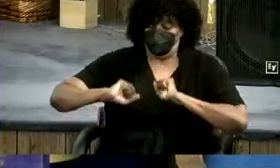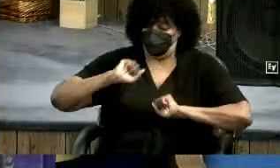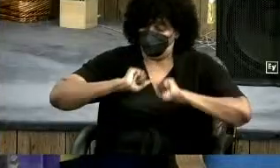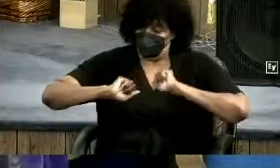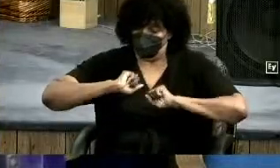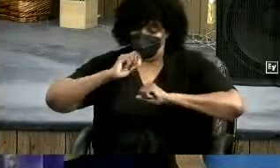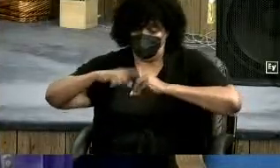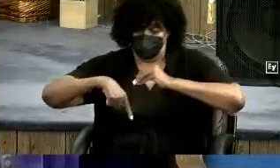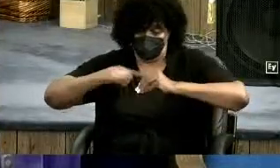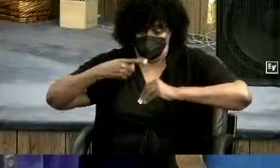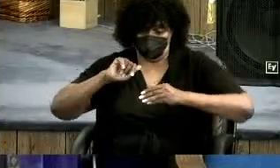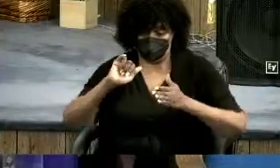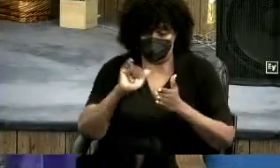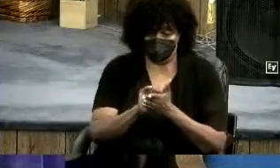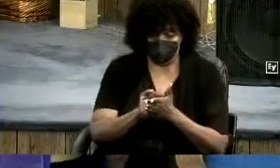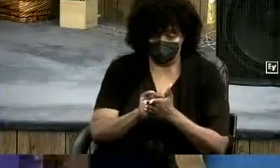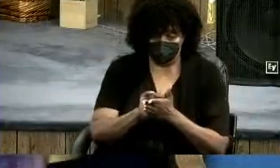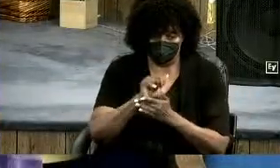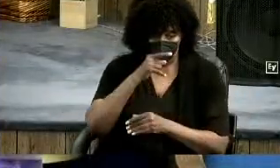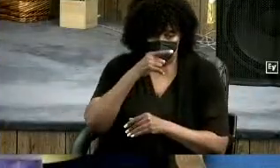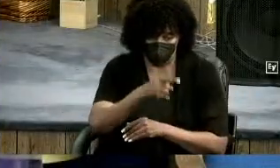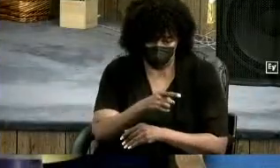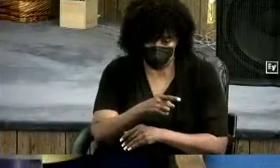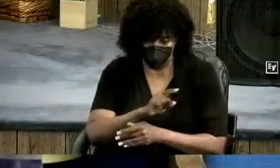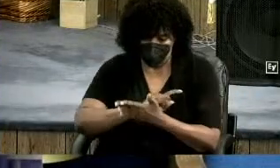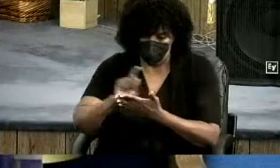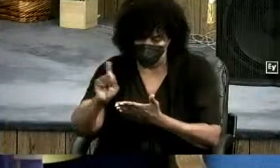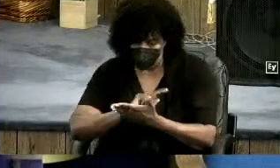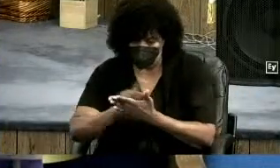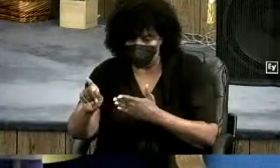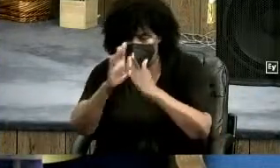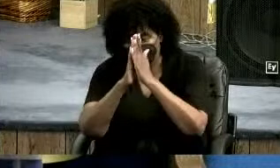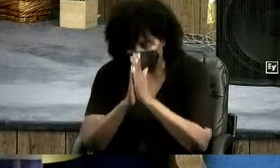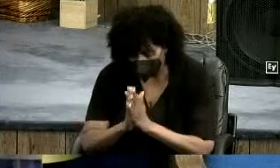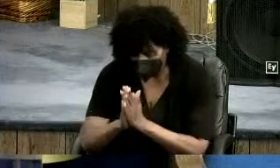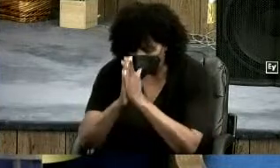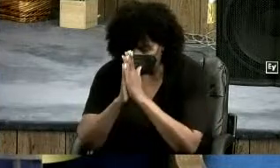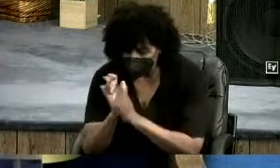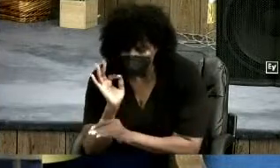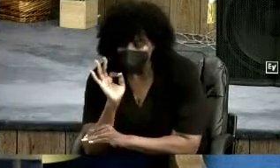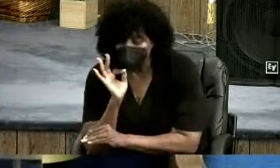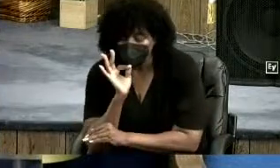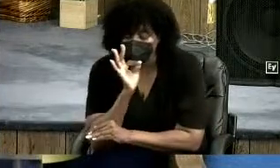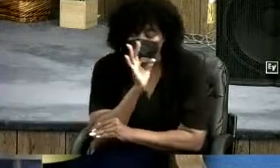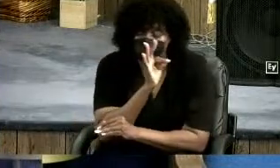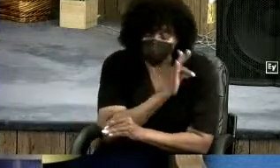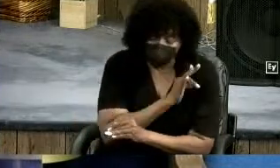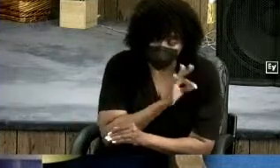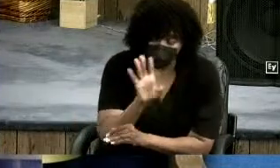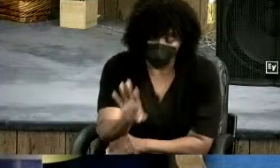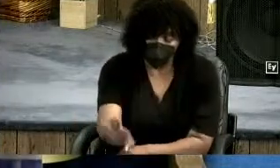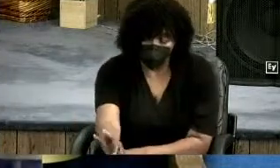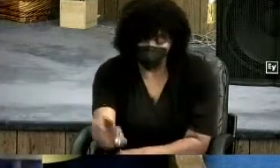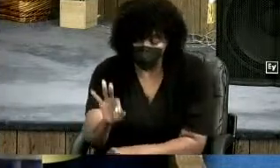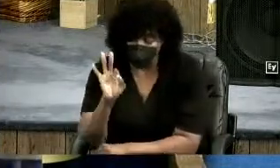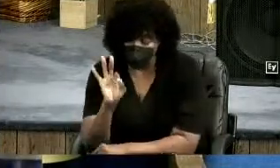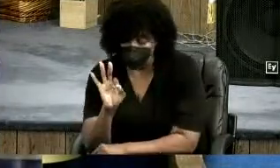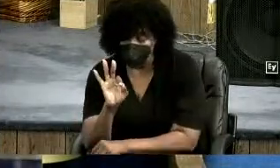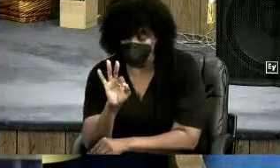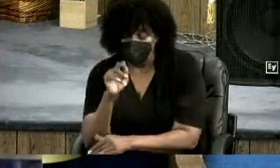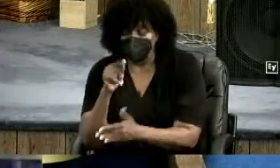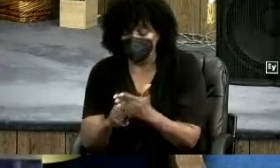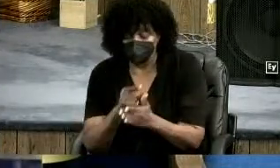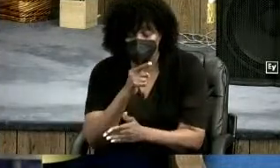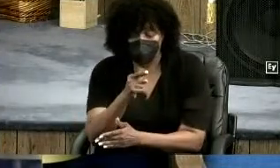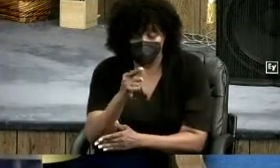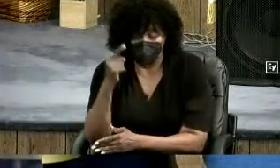this that he commits weeks to prayer and fasting over finding out that what he